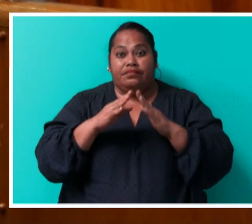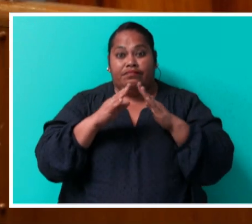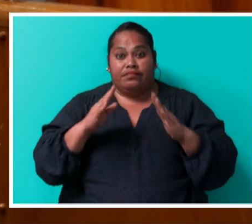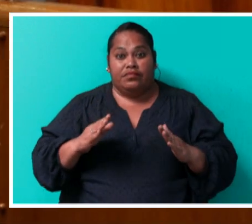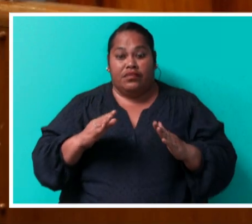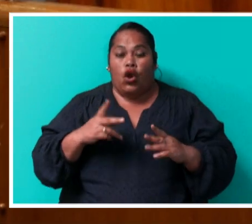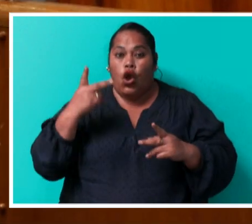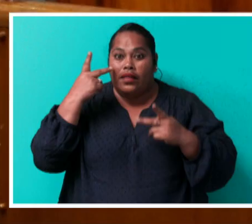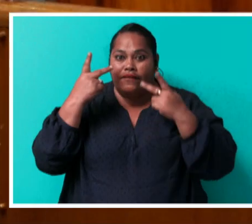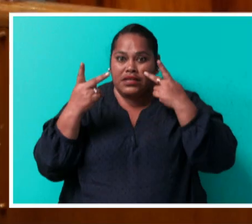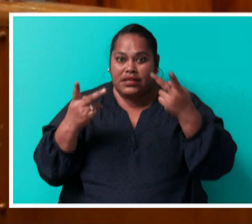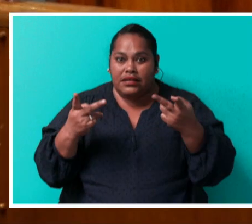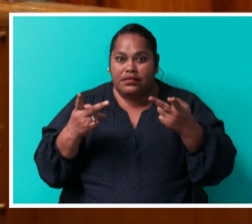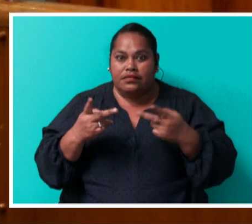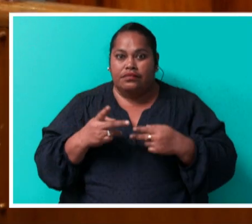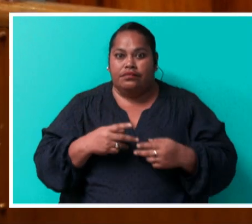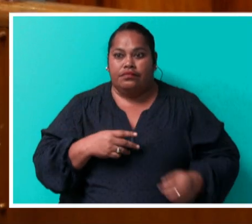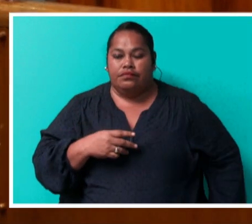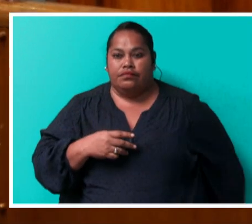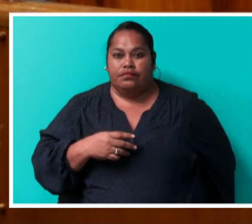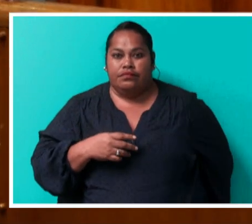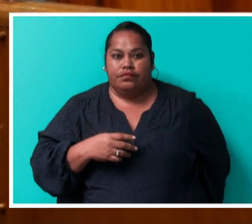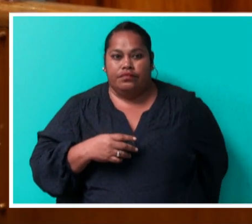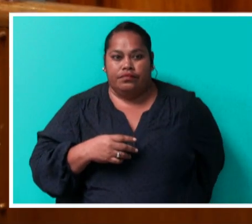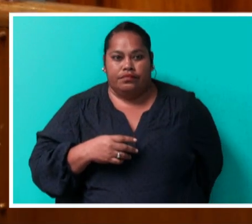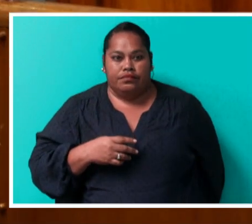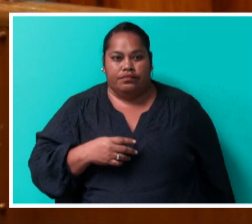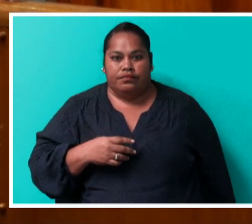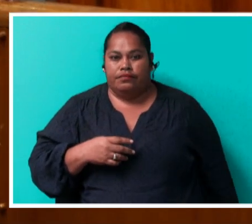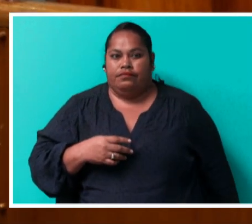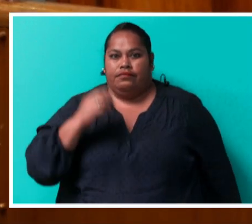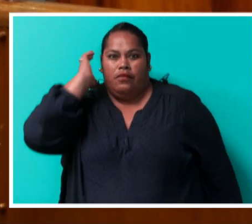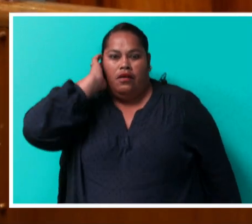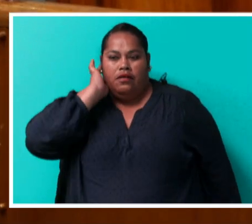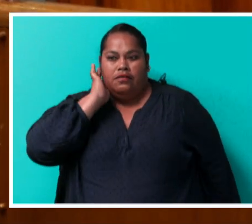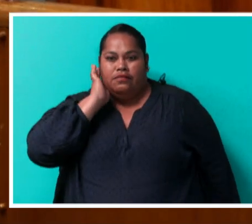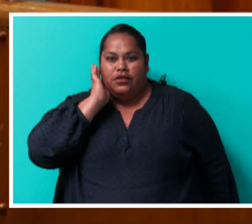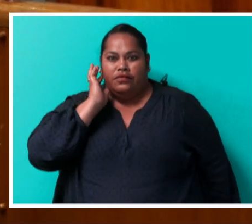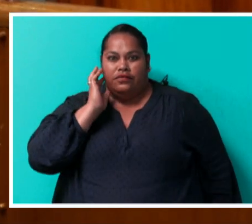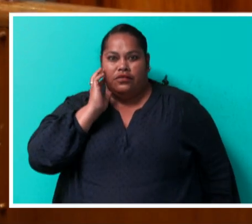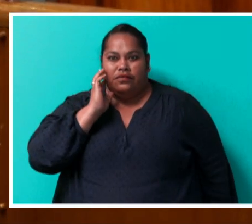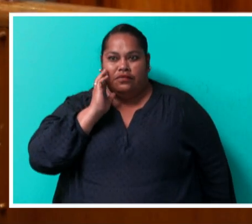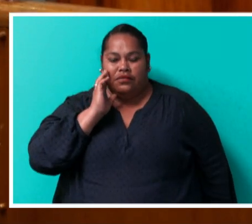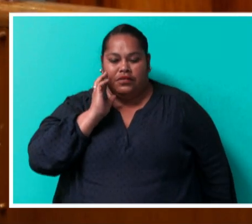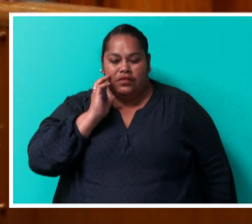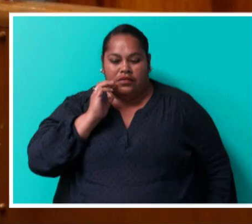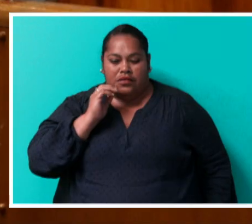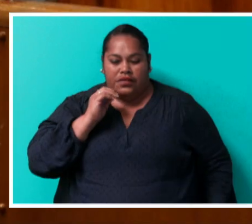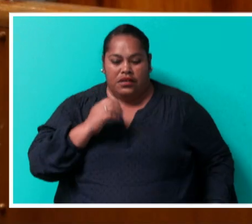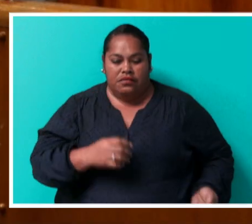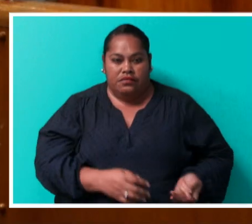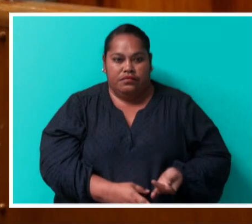visit earlier this month and to report on the continuing work that the Ministry of Foreign Affairs